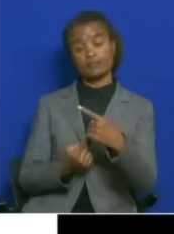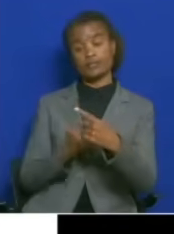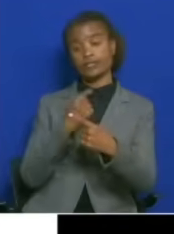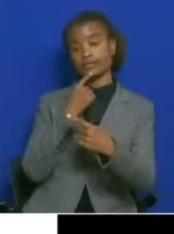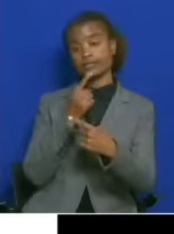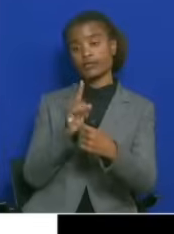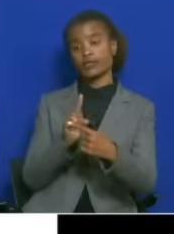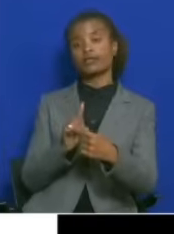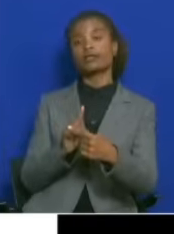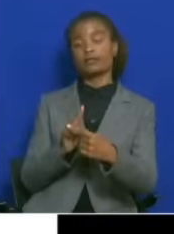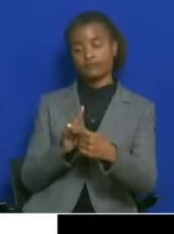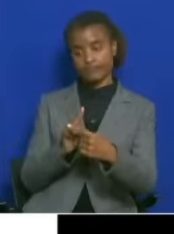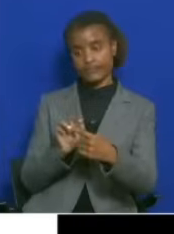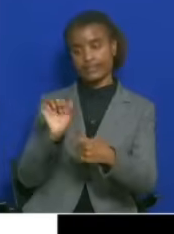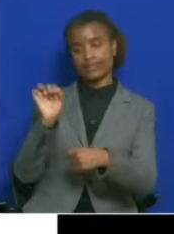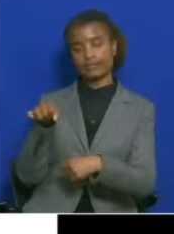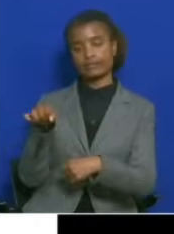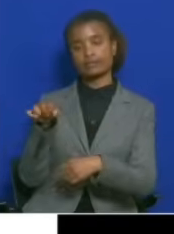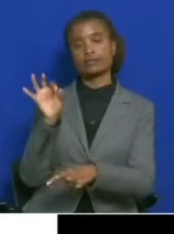that's perfect.